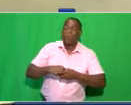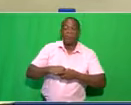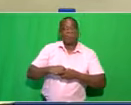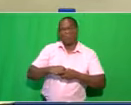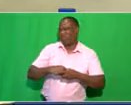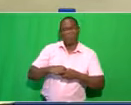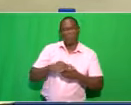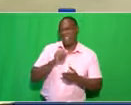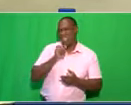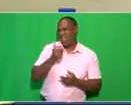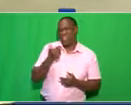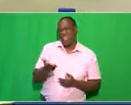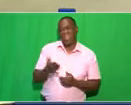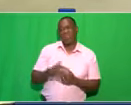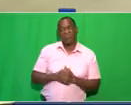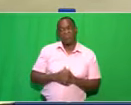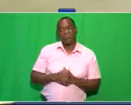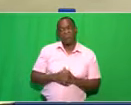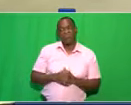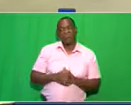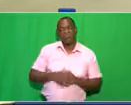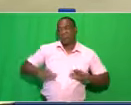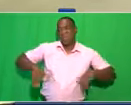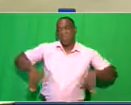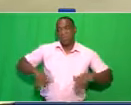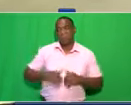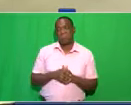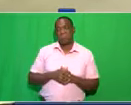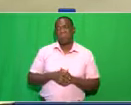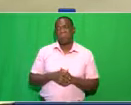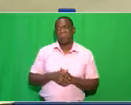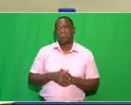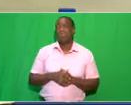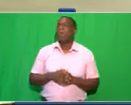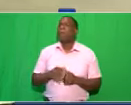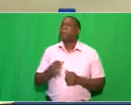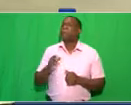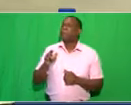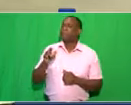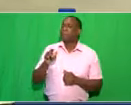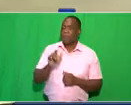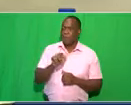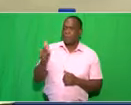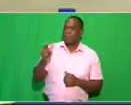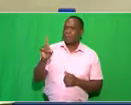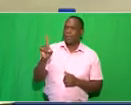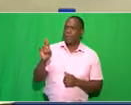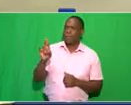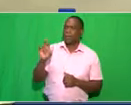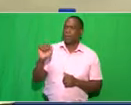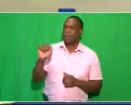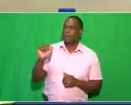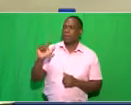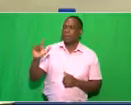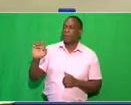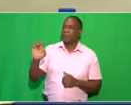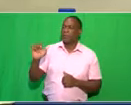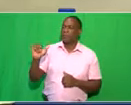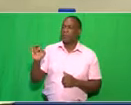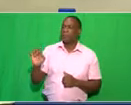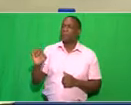I want to turn to Dr. Alain, who would have presented early on system goals and philosophy. And you did raise